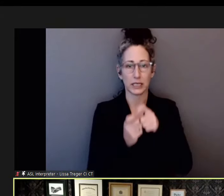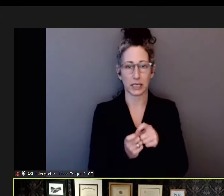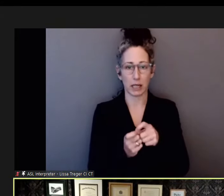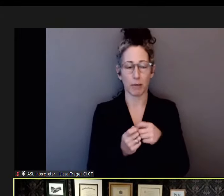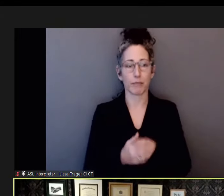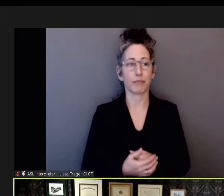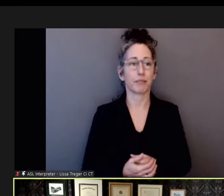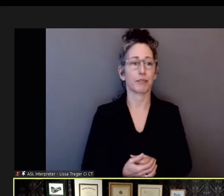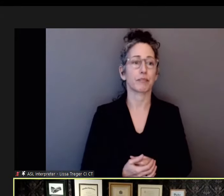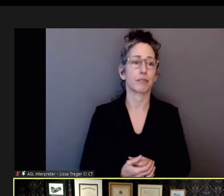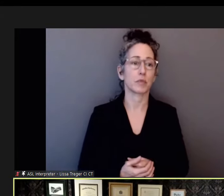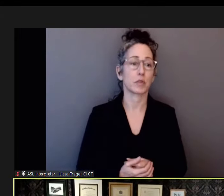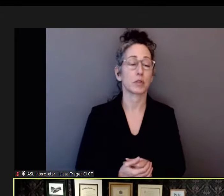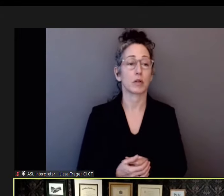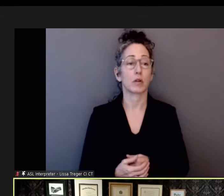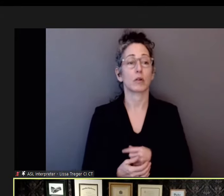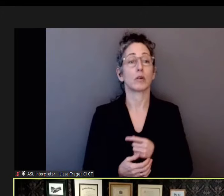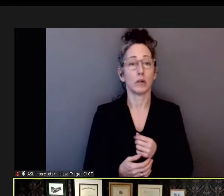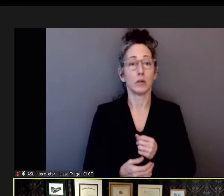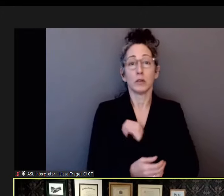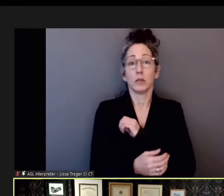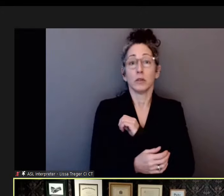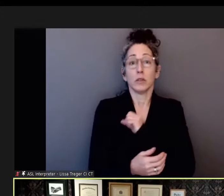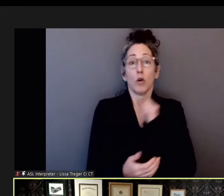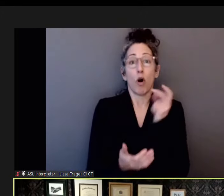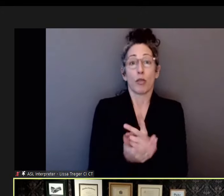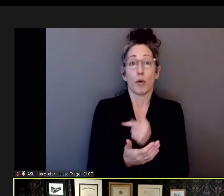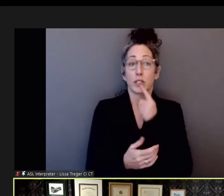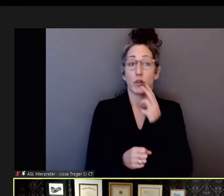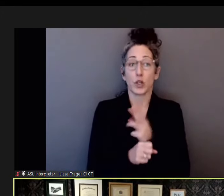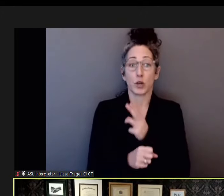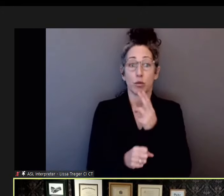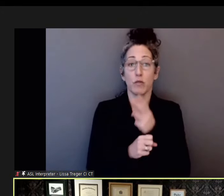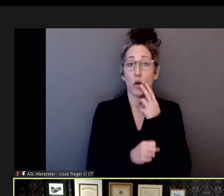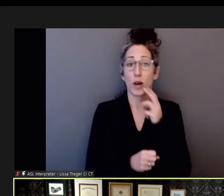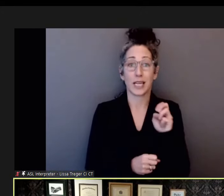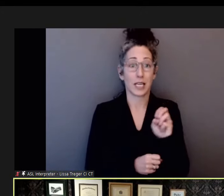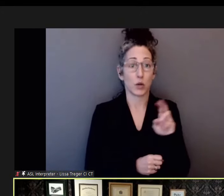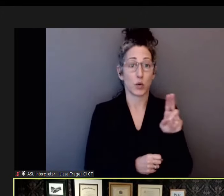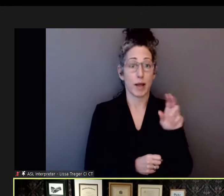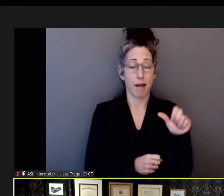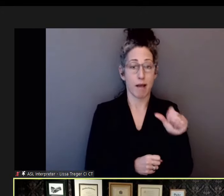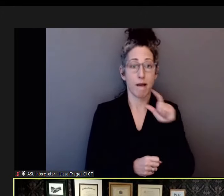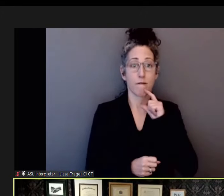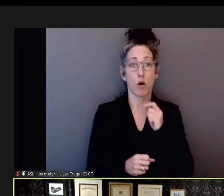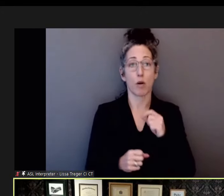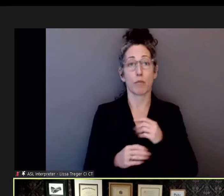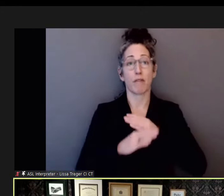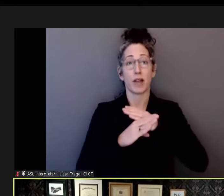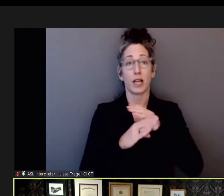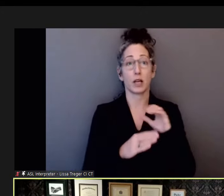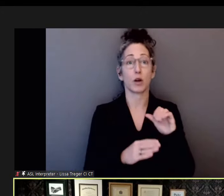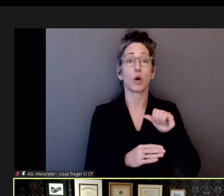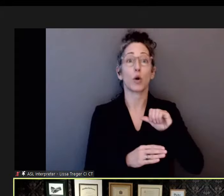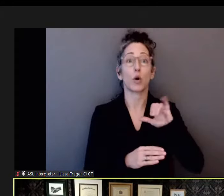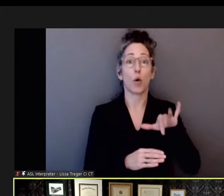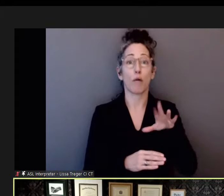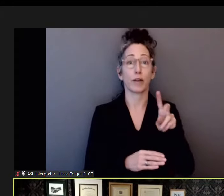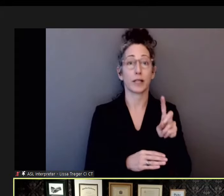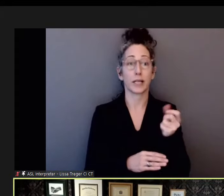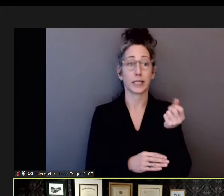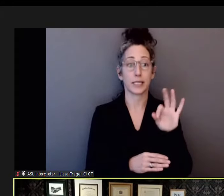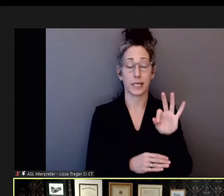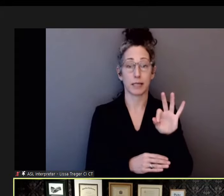As I mentioned, it's authorized for use under emergency use authorization to prevent coronavirus disease 2019, known as COVID-19,